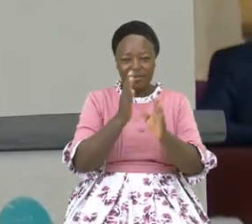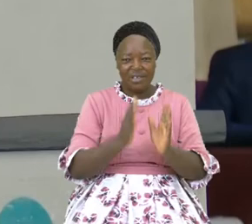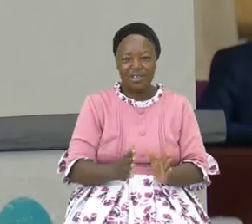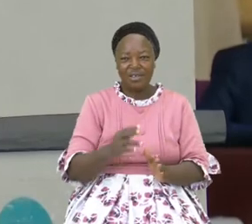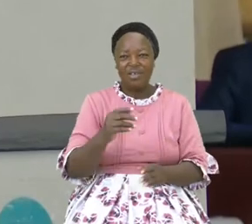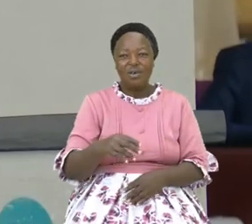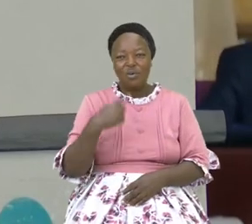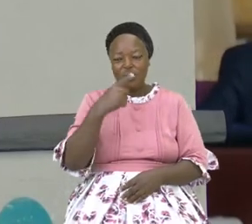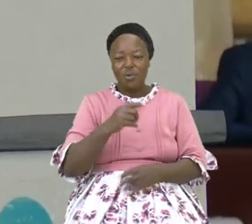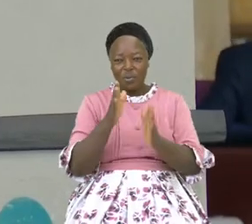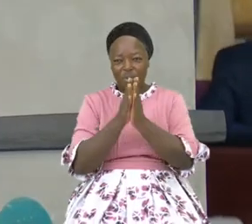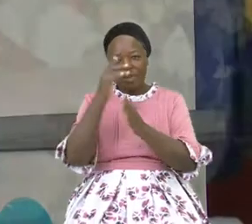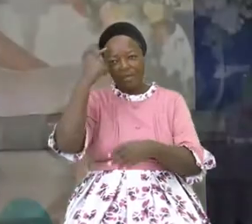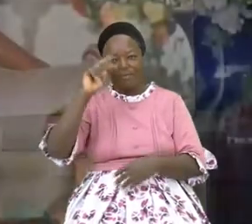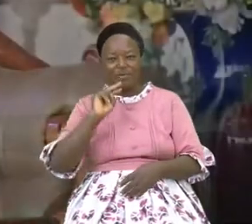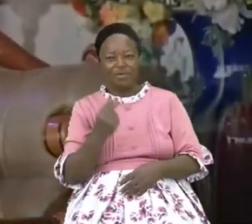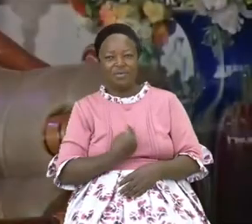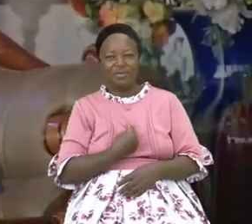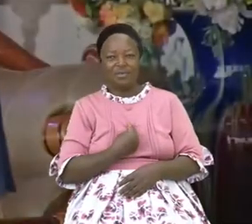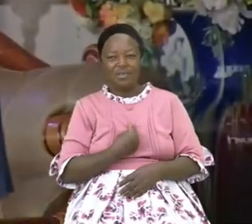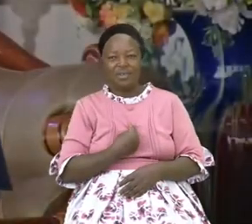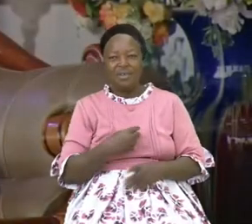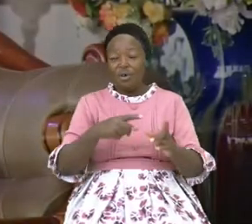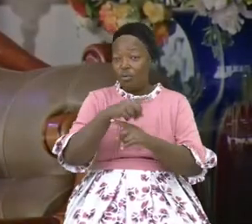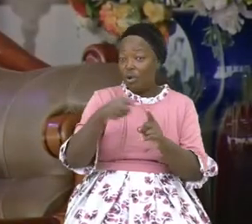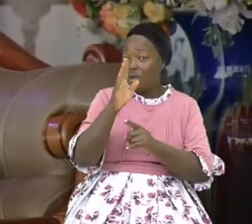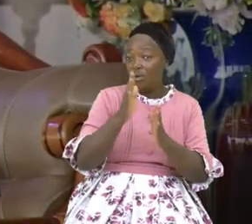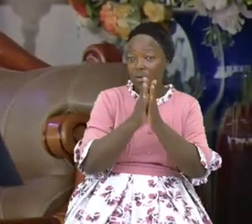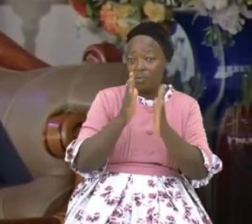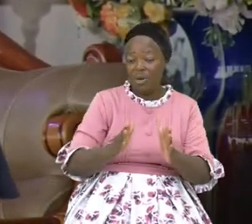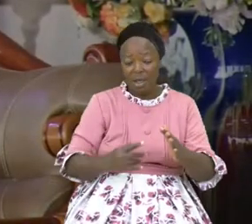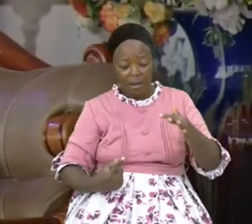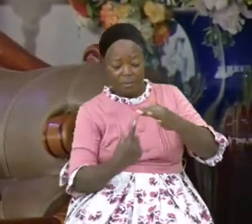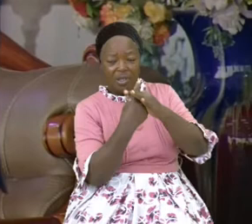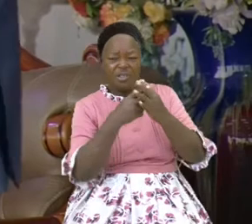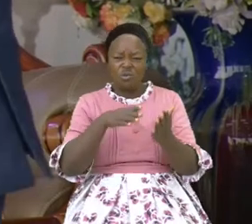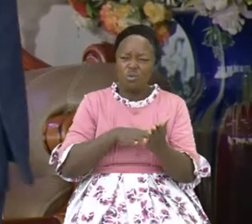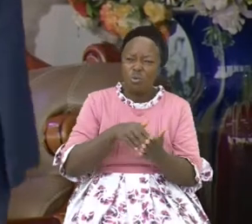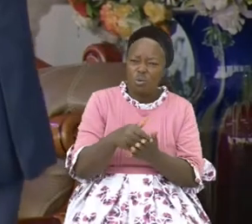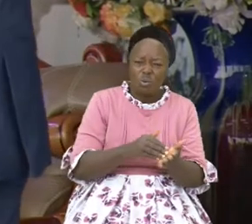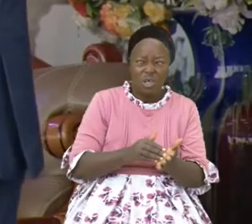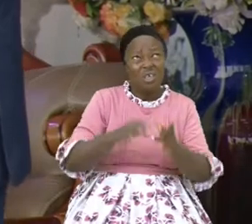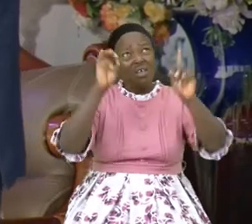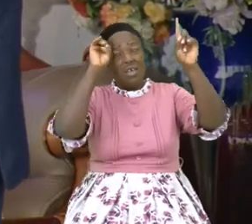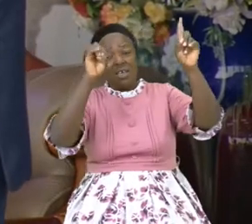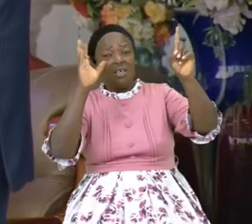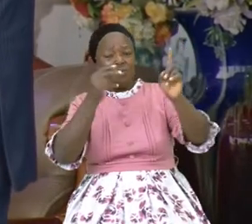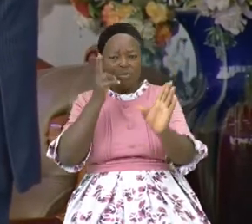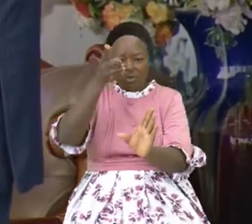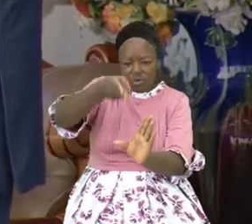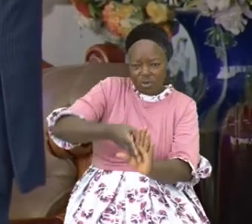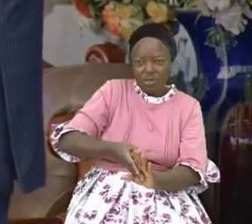maketh intercession for us. When your prayer appears weak, he will join